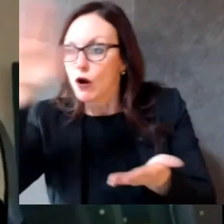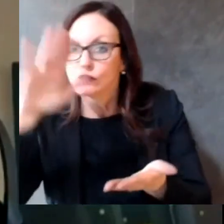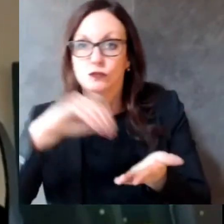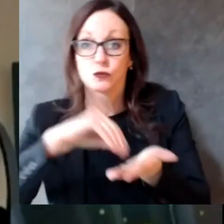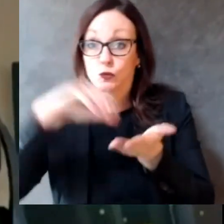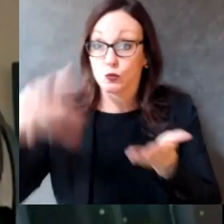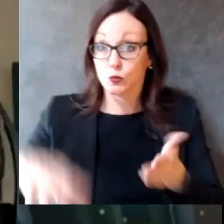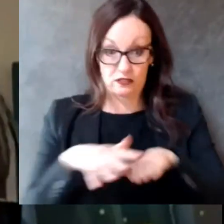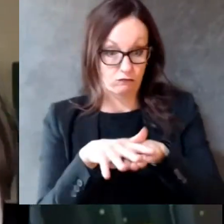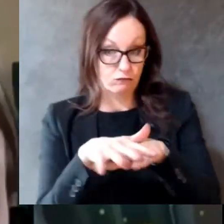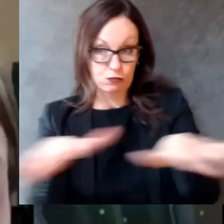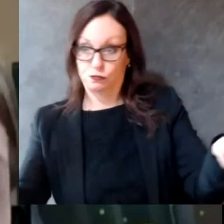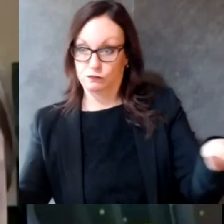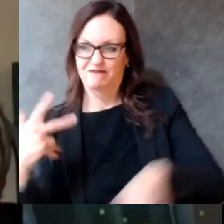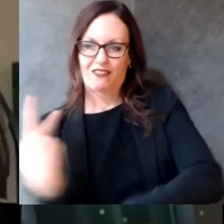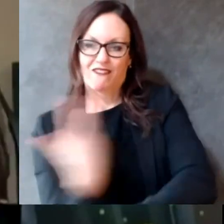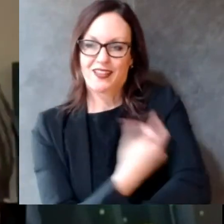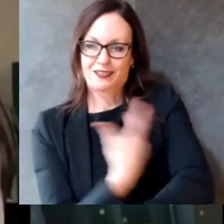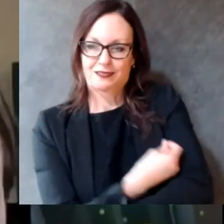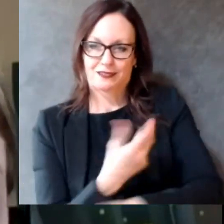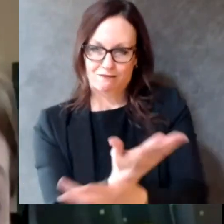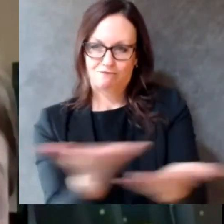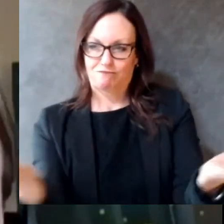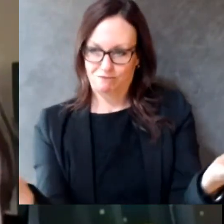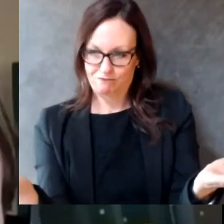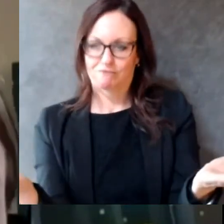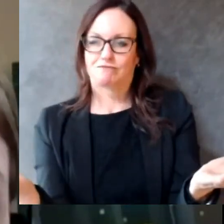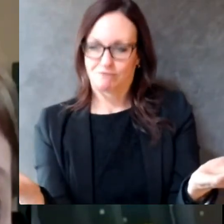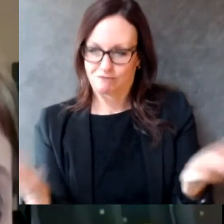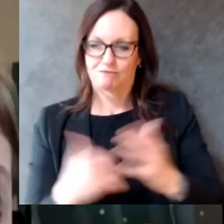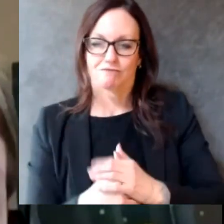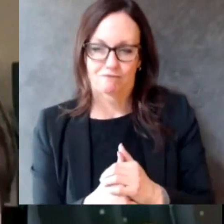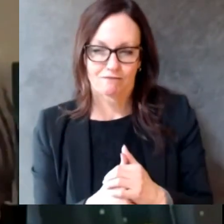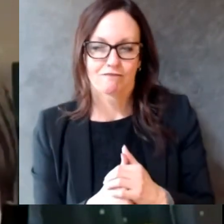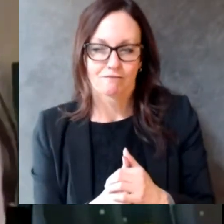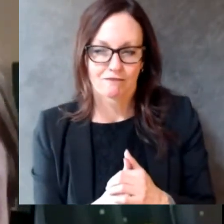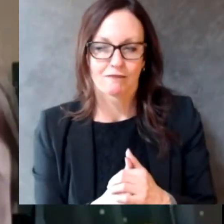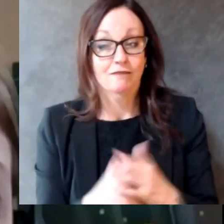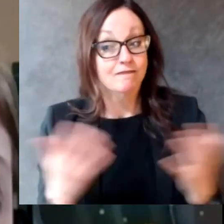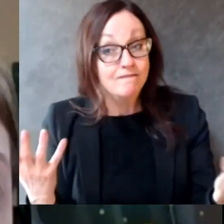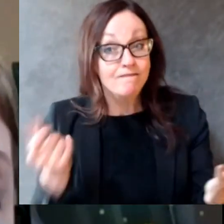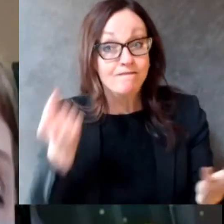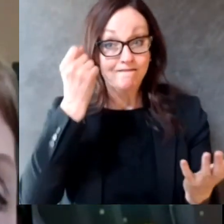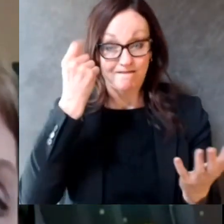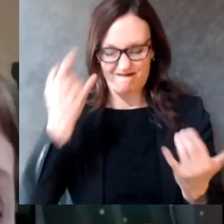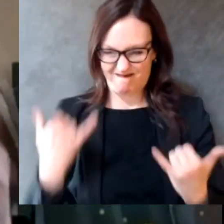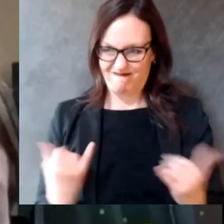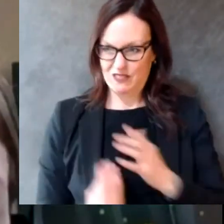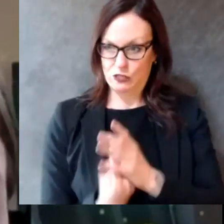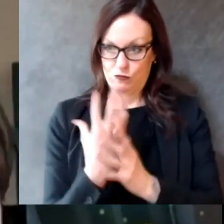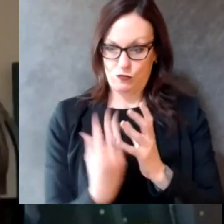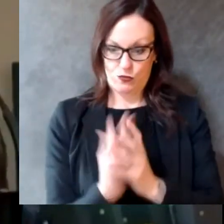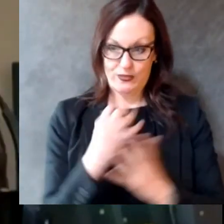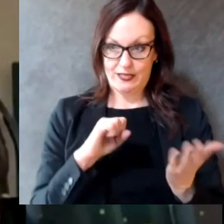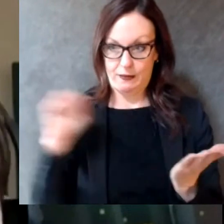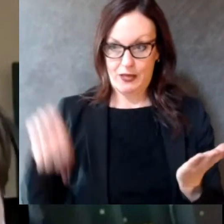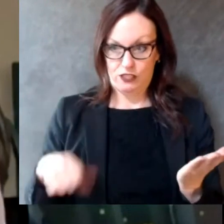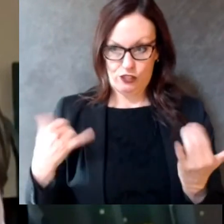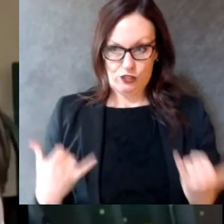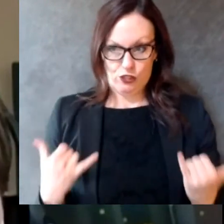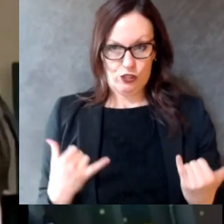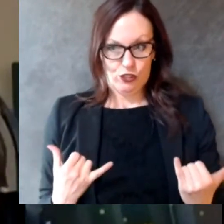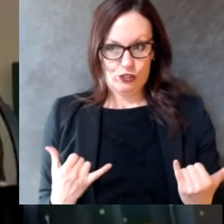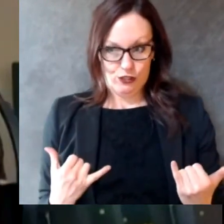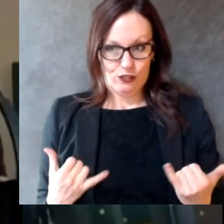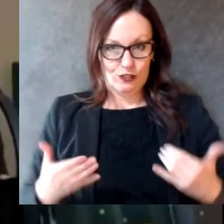hitting, right? So the students are focused on studying, finishing papers,